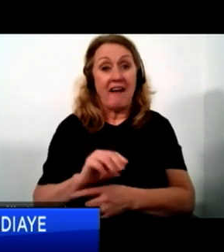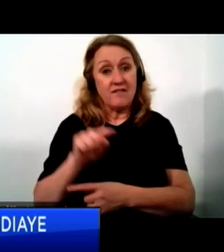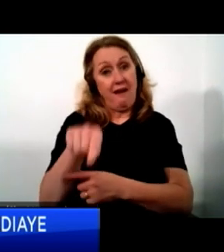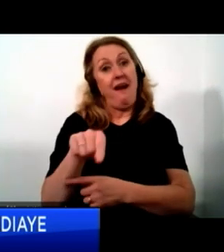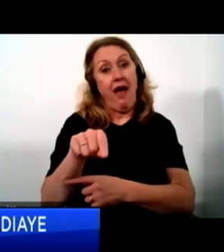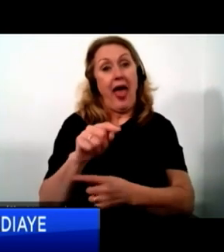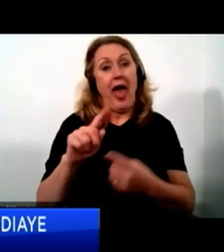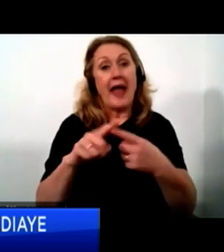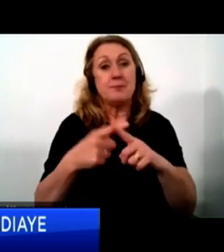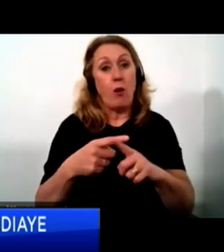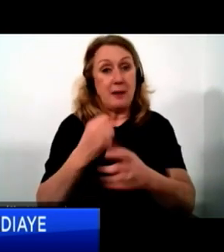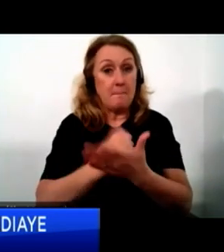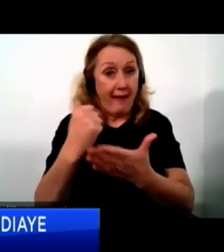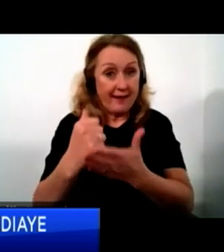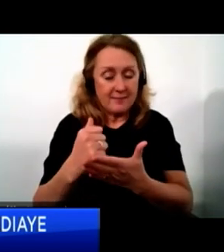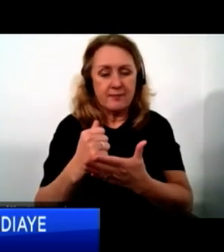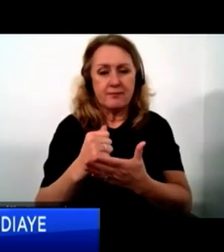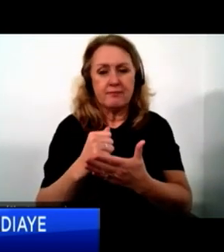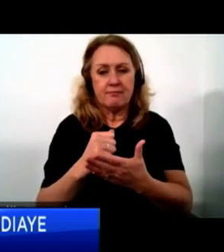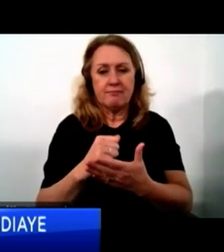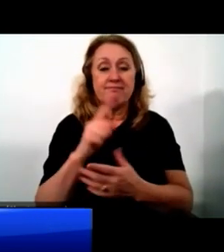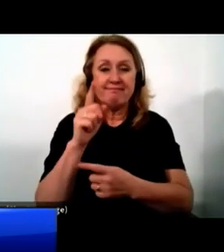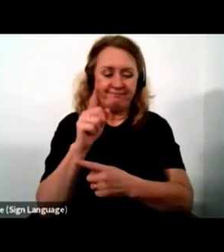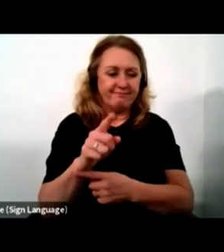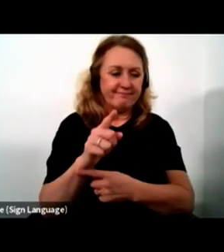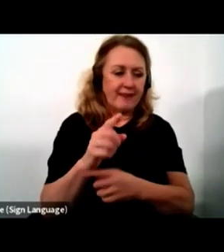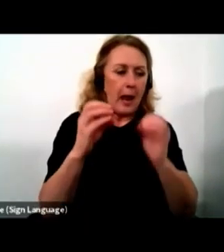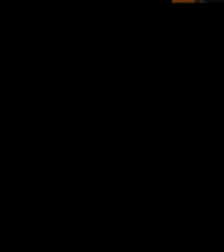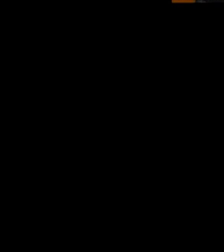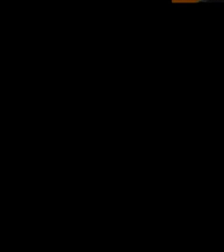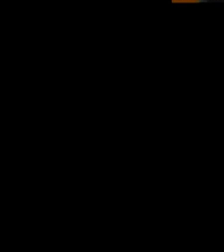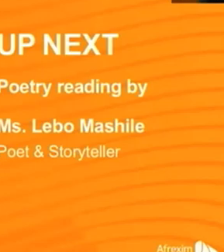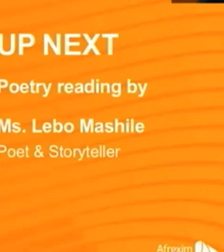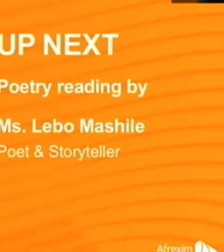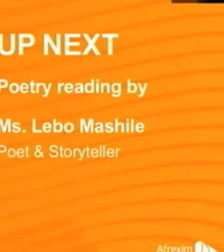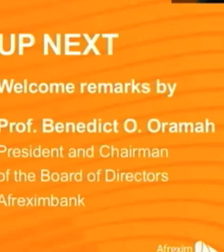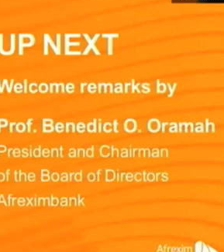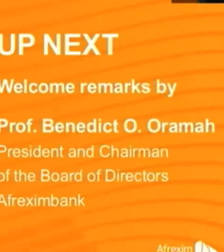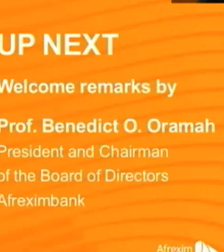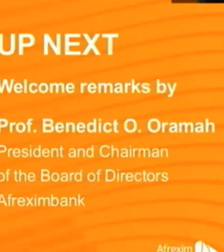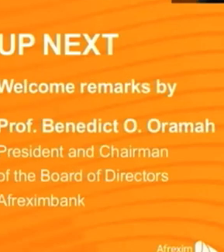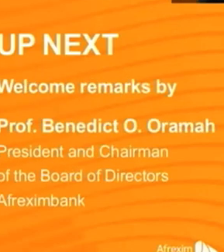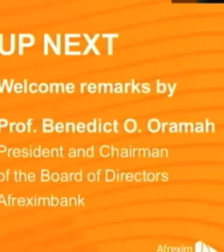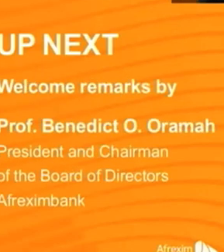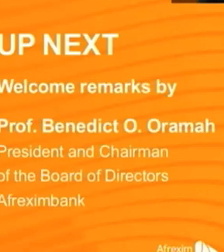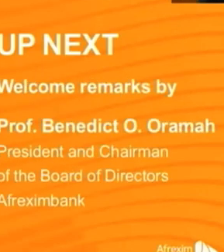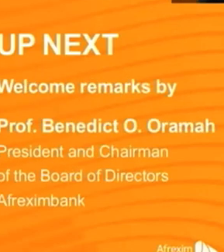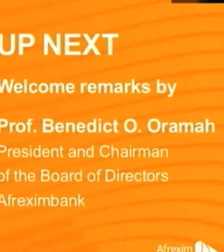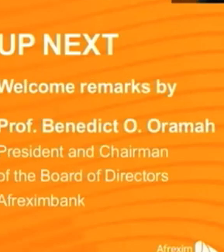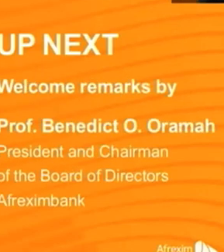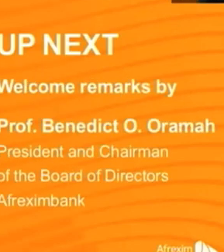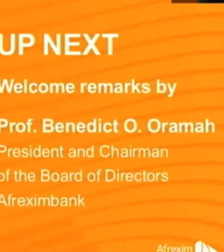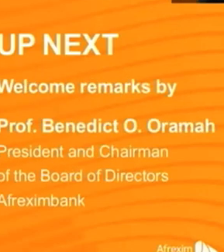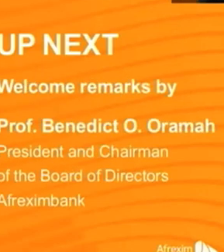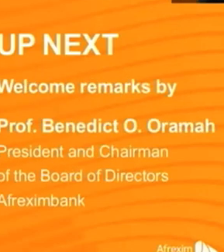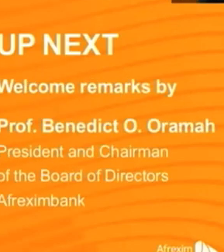Bank, Professor Benedict Orama. Professor Orama has grown the bank significantly and